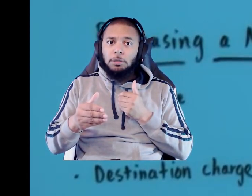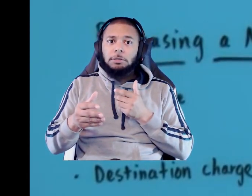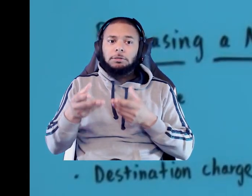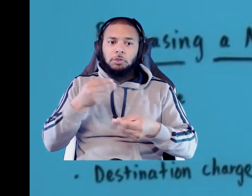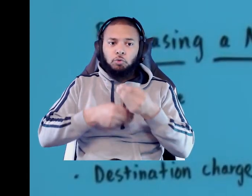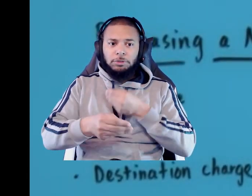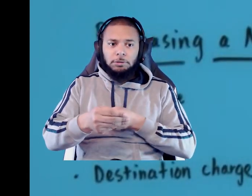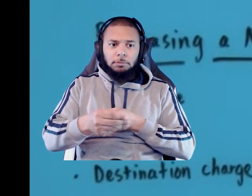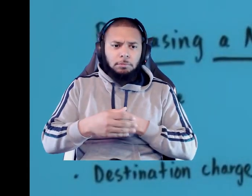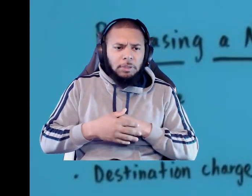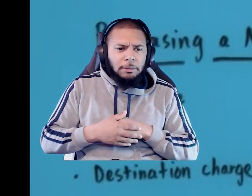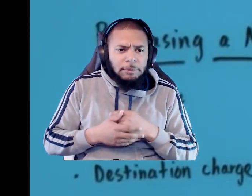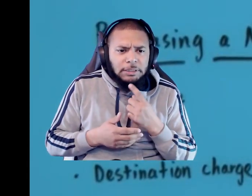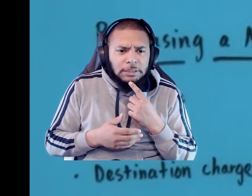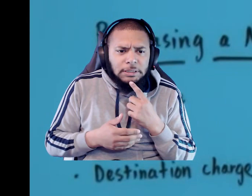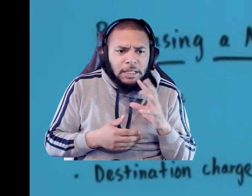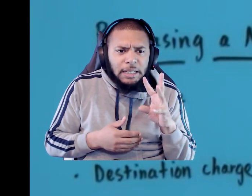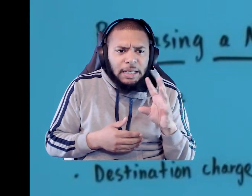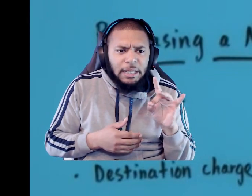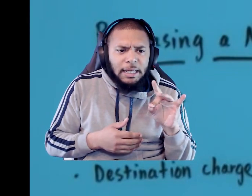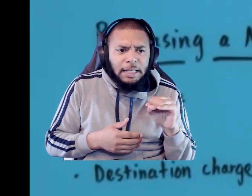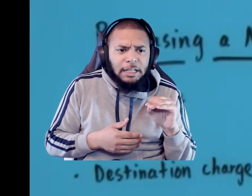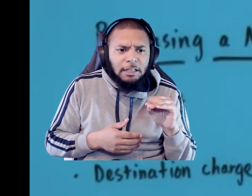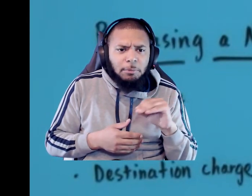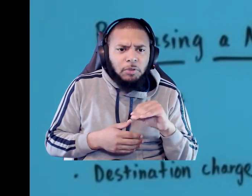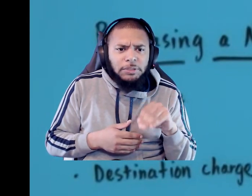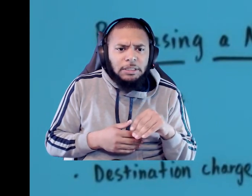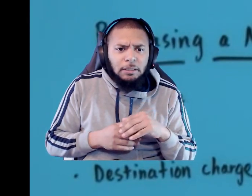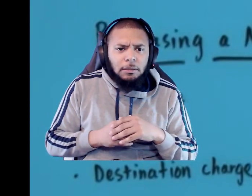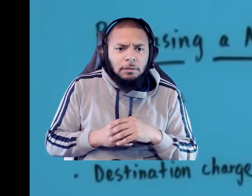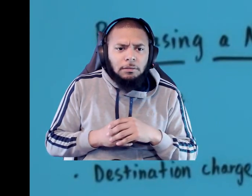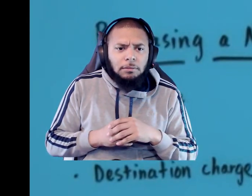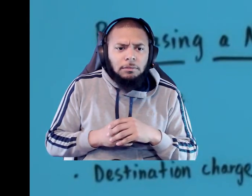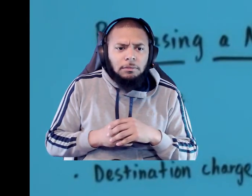13, 6, 8, 9,